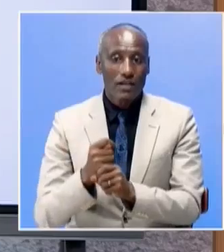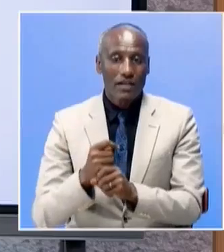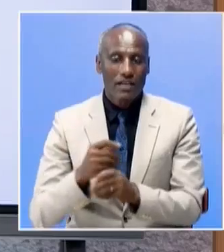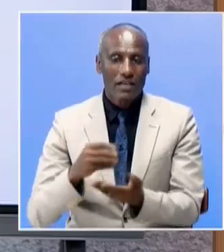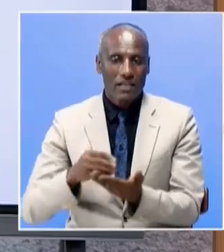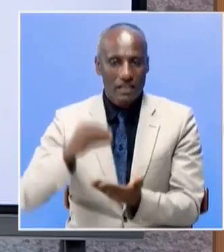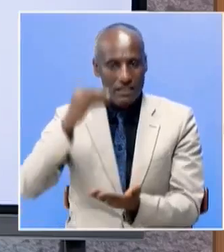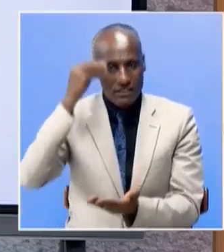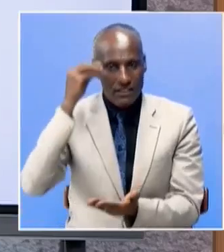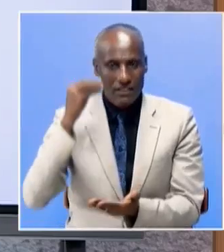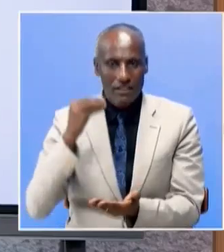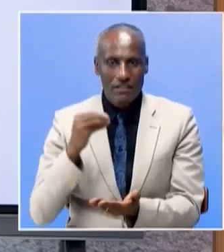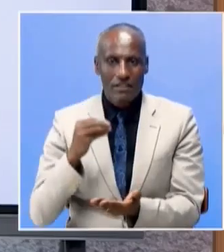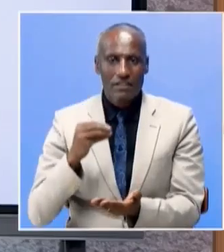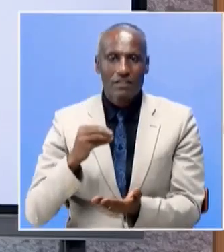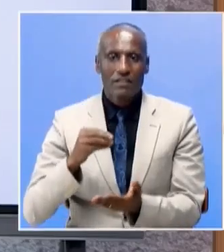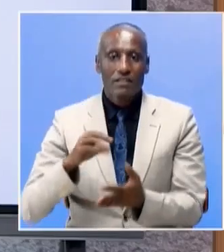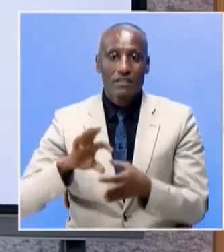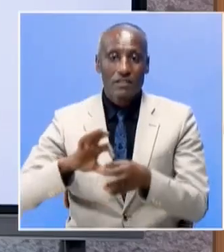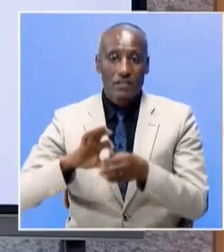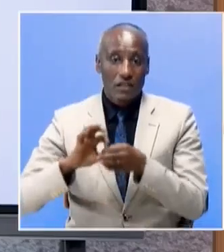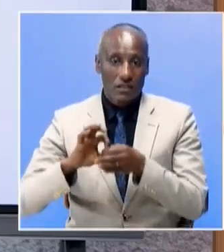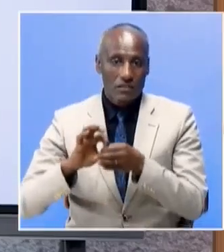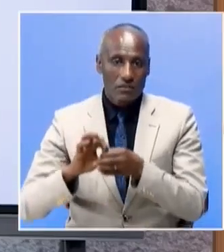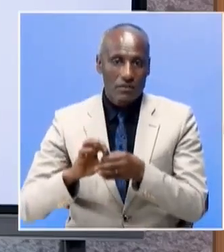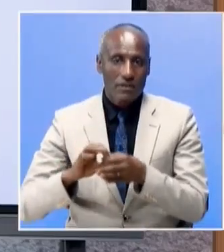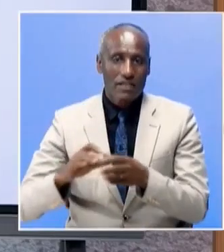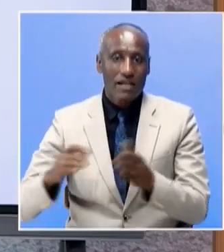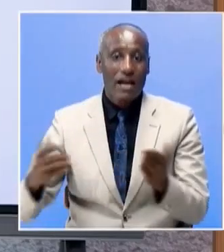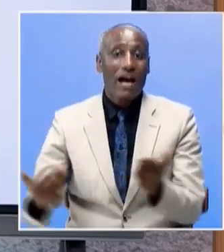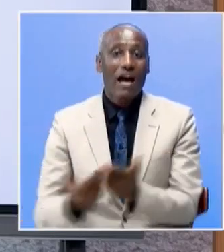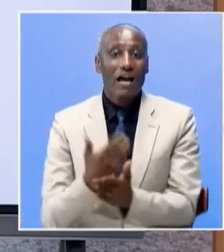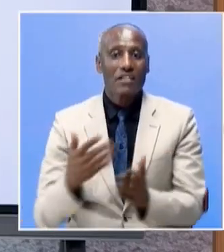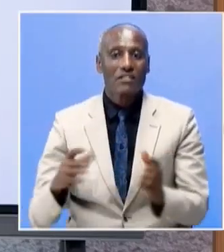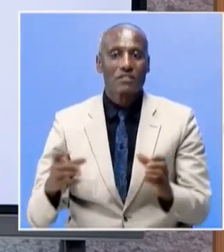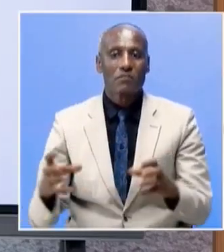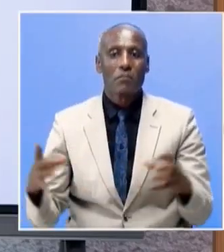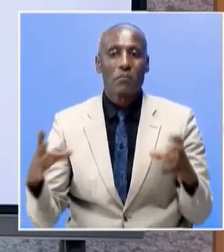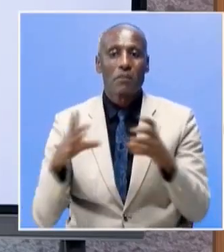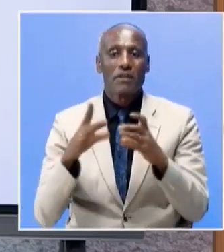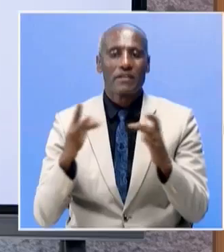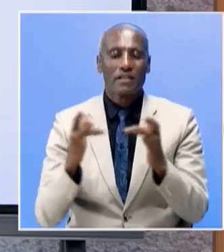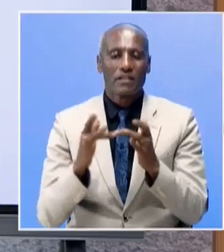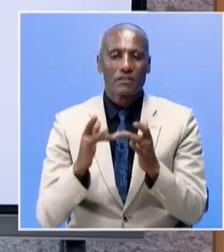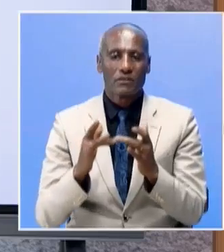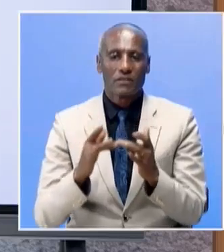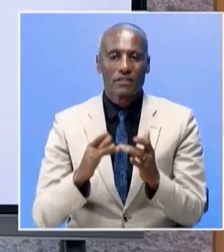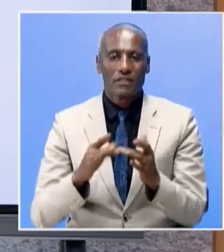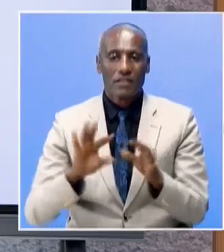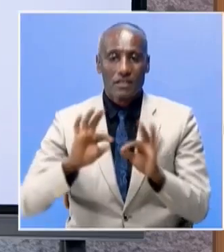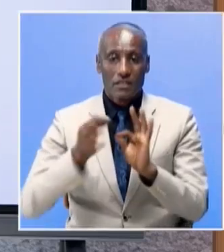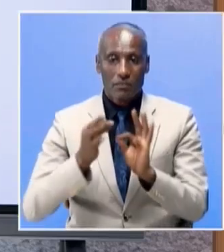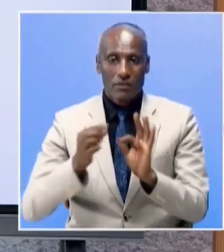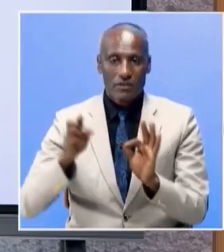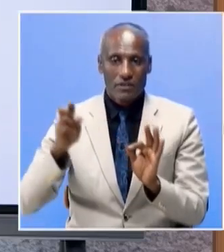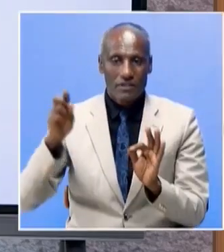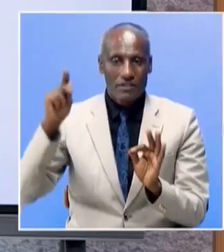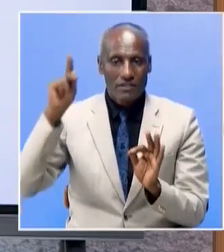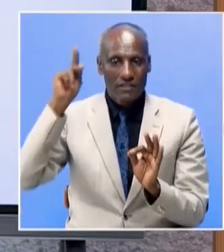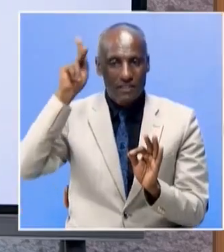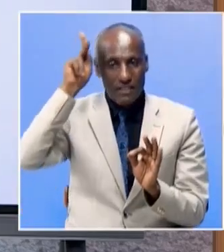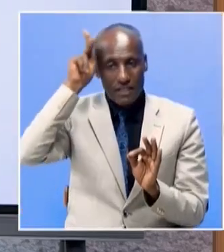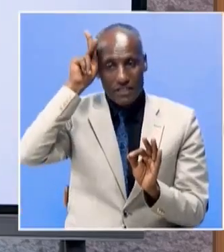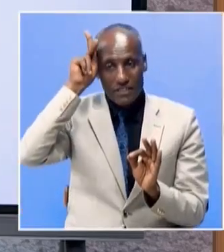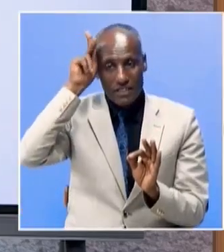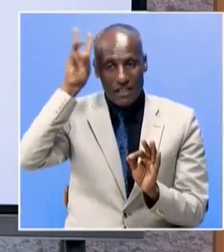Education Bureau in collaboration with Addis Media Network. I am Abdullah Gogana. Students, did